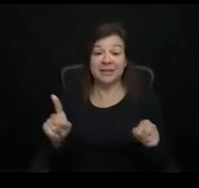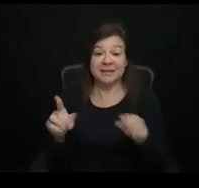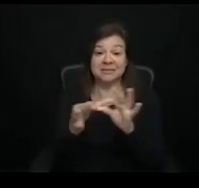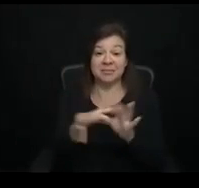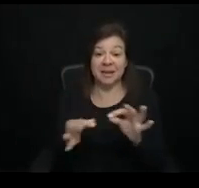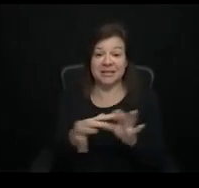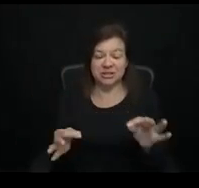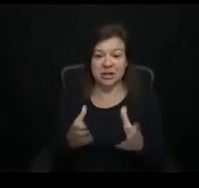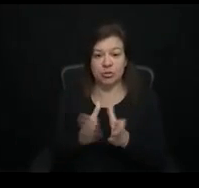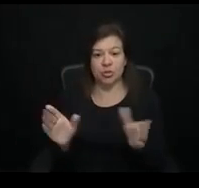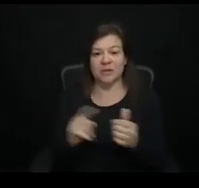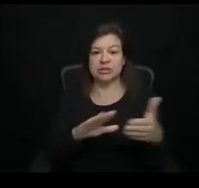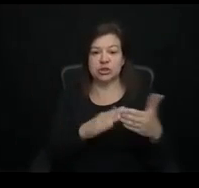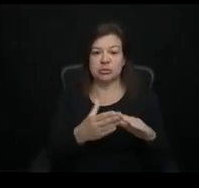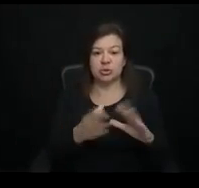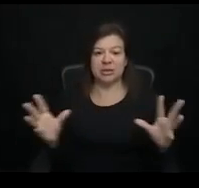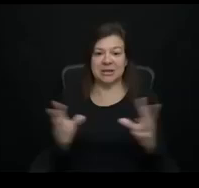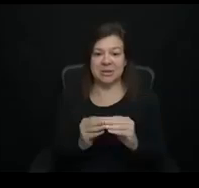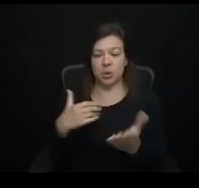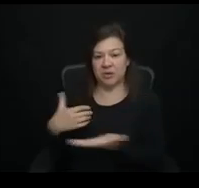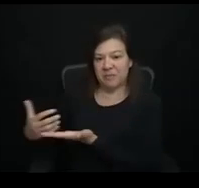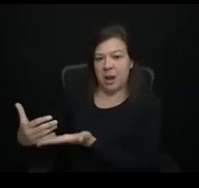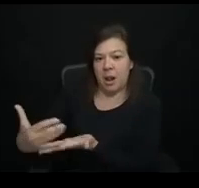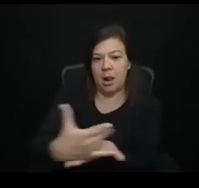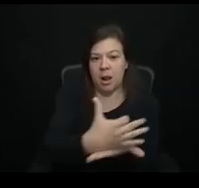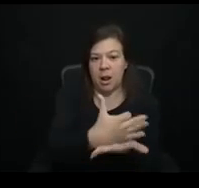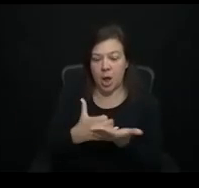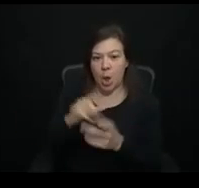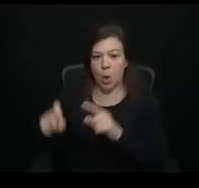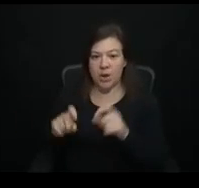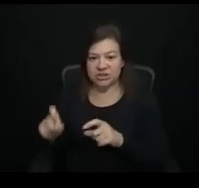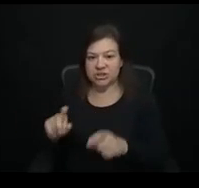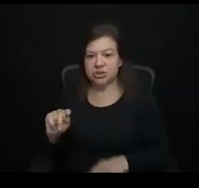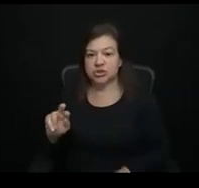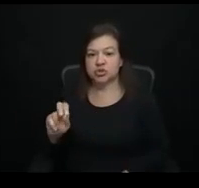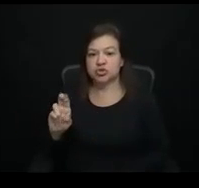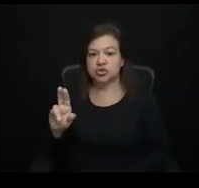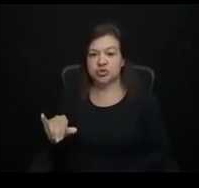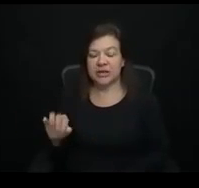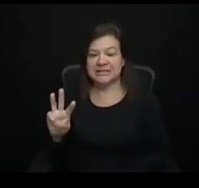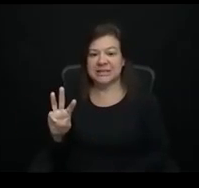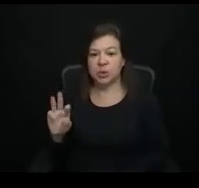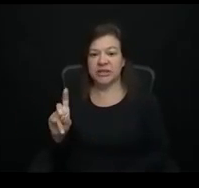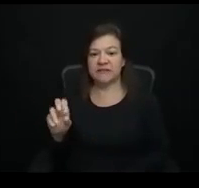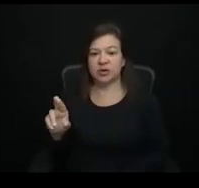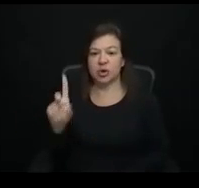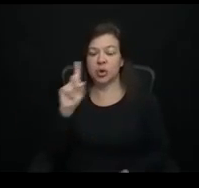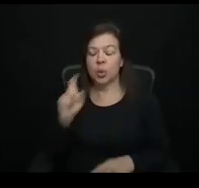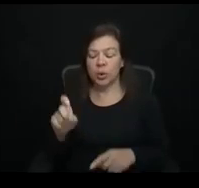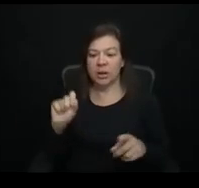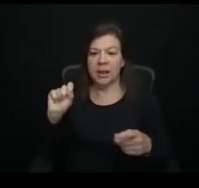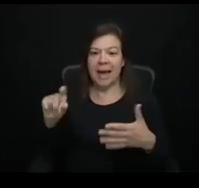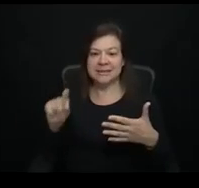live community meeting, we've been collecting all of your questions. Tracy Weaver is now going to moderate those questions and try to answer as many as we